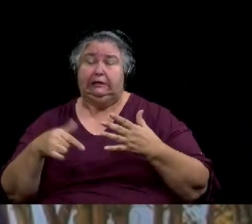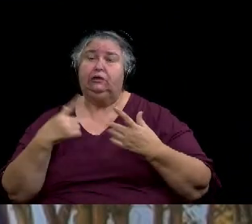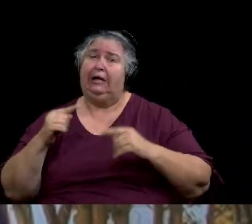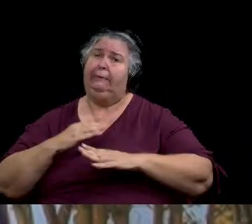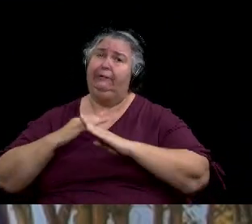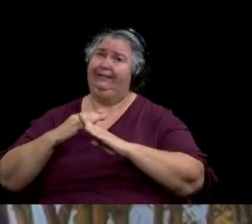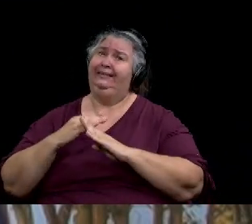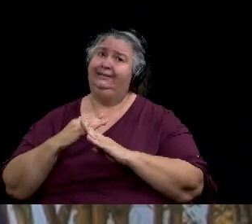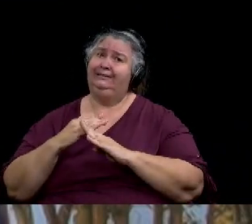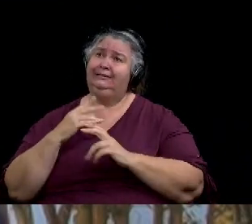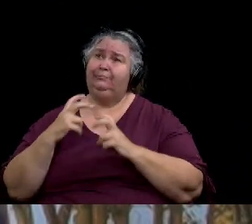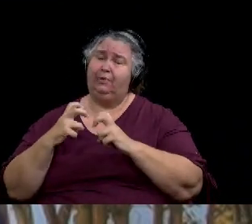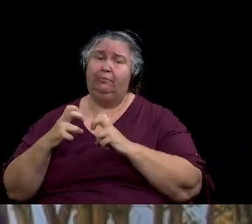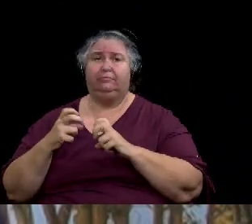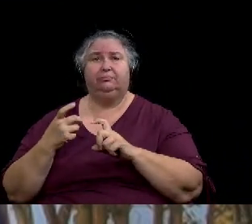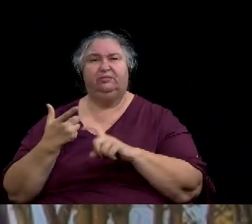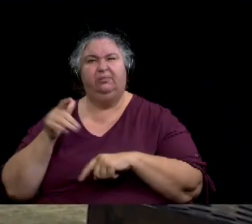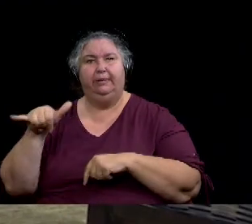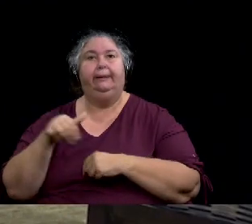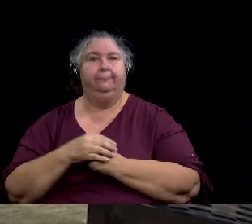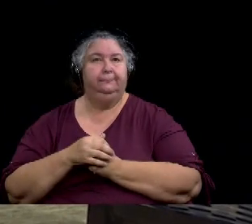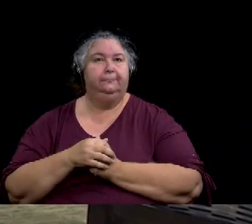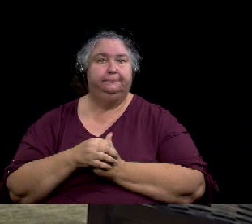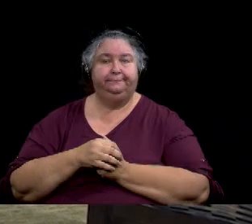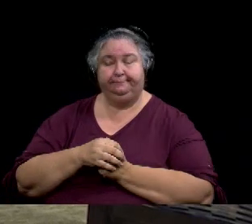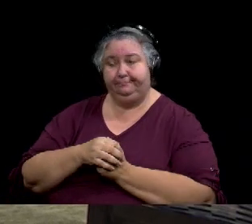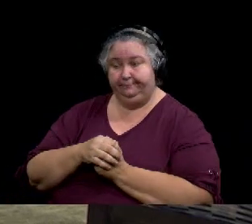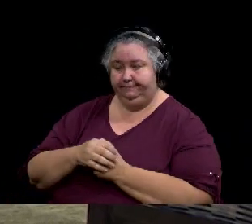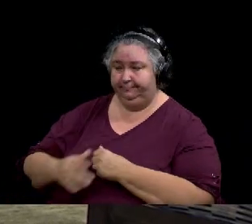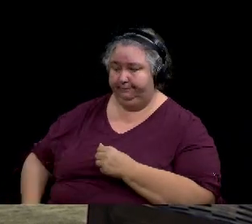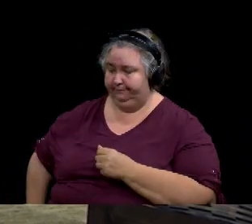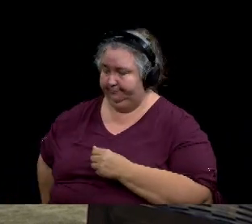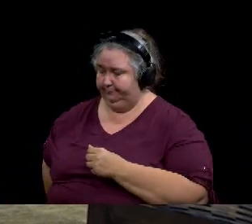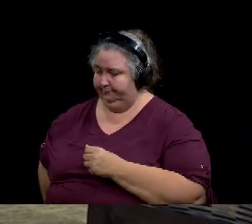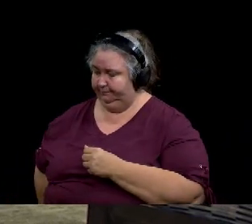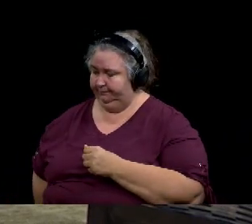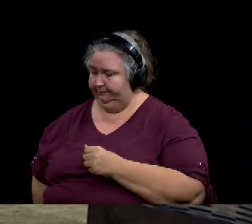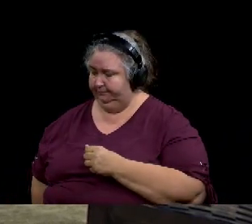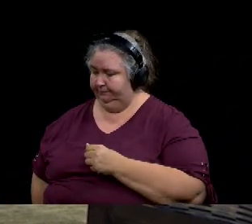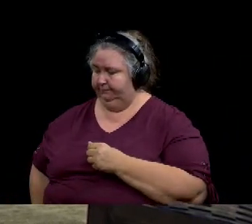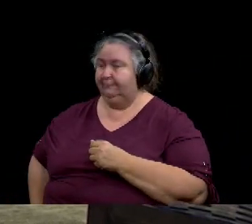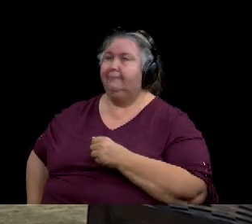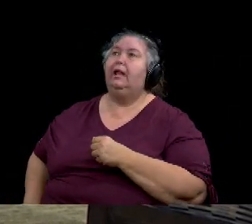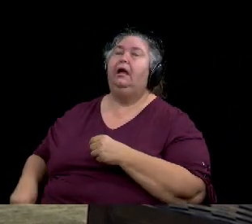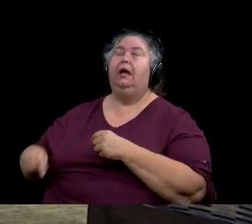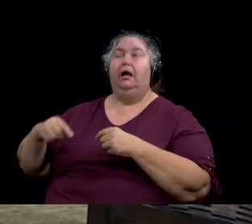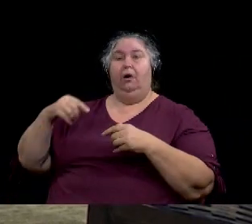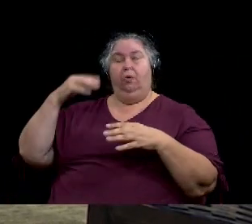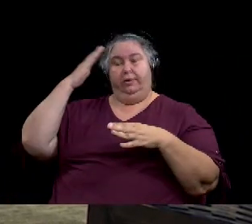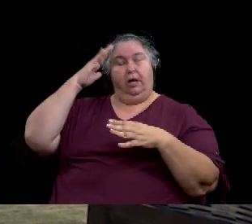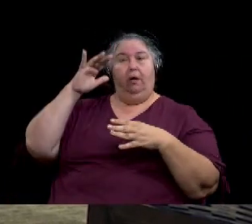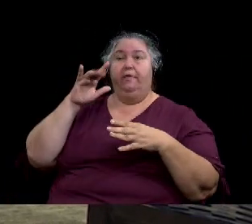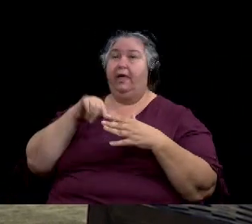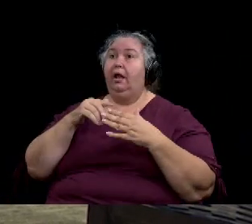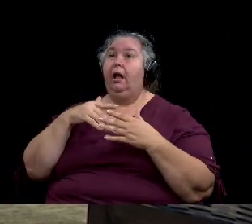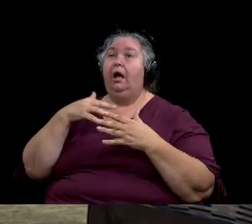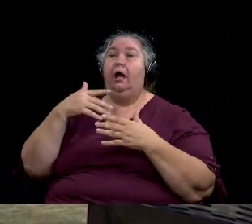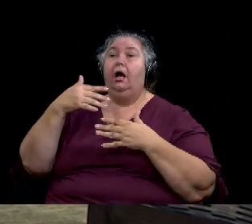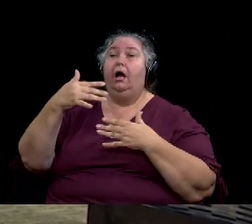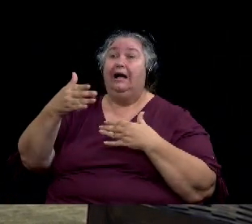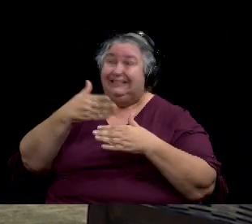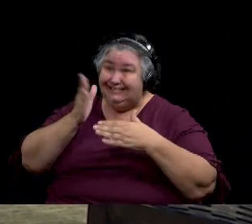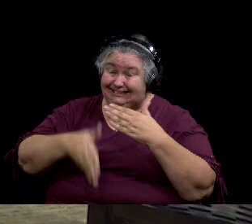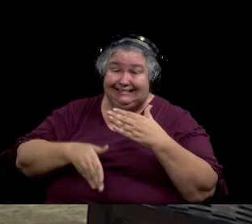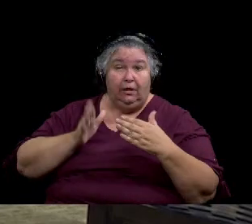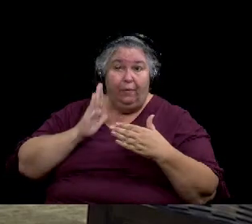the problems that could come from that. Okay. Considering there's no end in sight, will the city and county seek more funding for